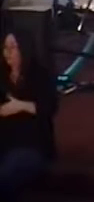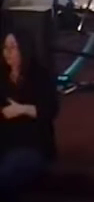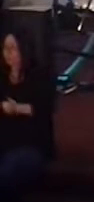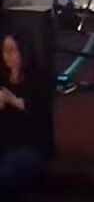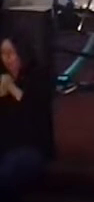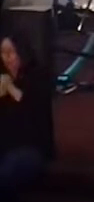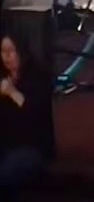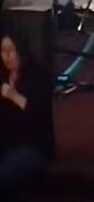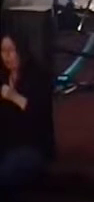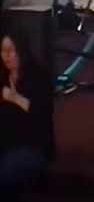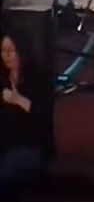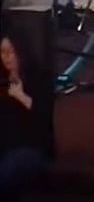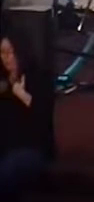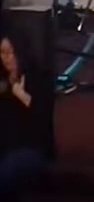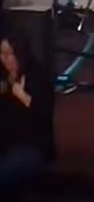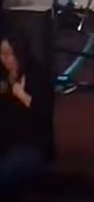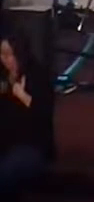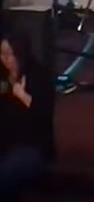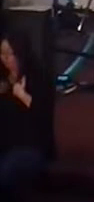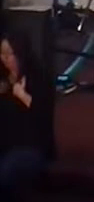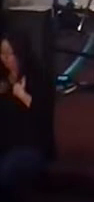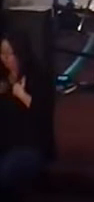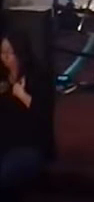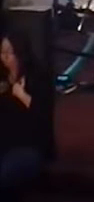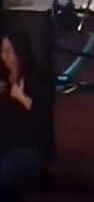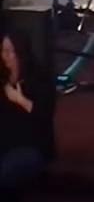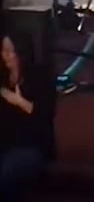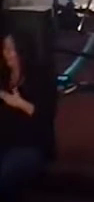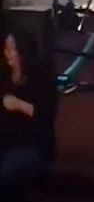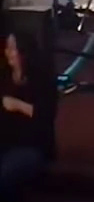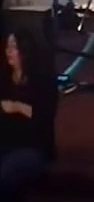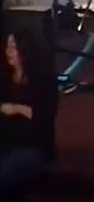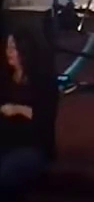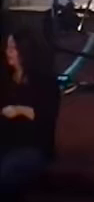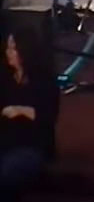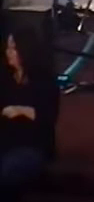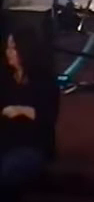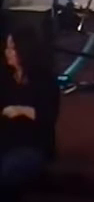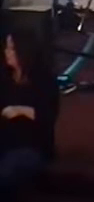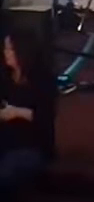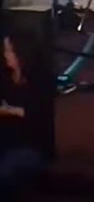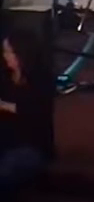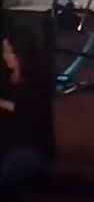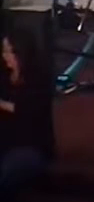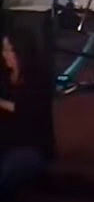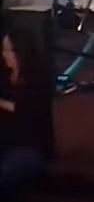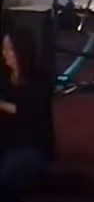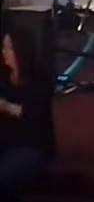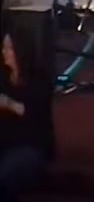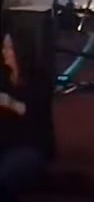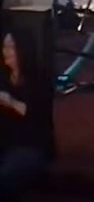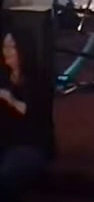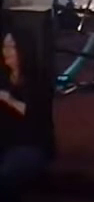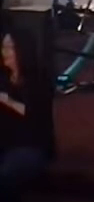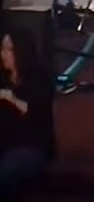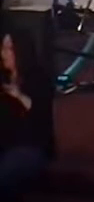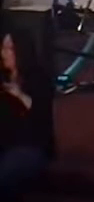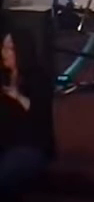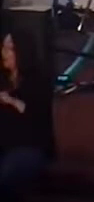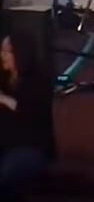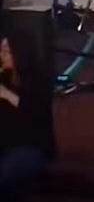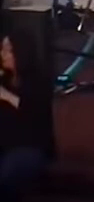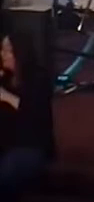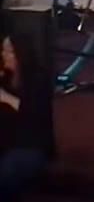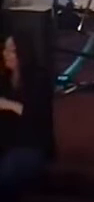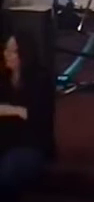support is like having an unlimited roll of quarters, that you can deposit however many quarters that you want in a person's life.